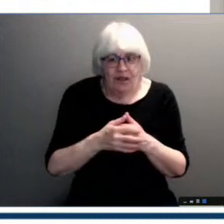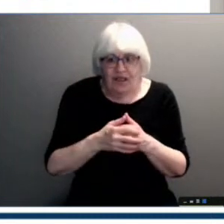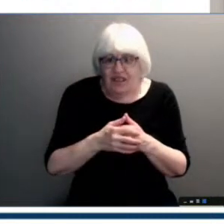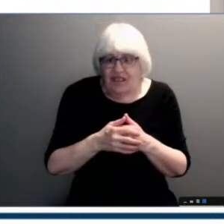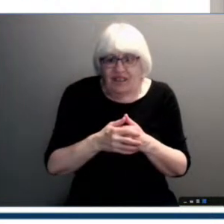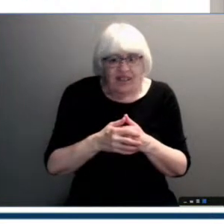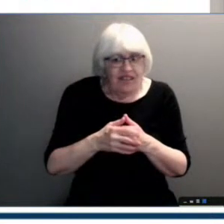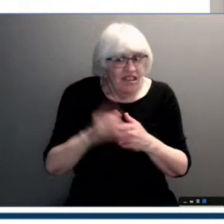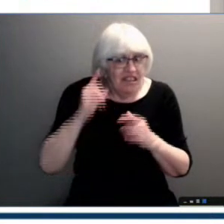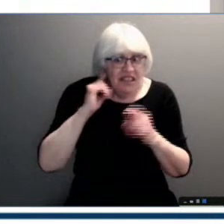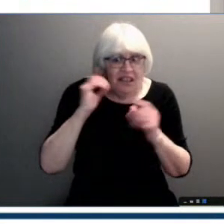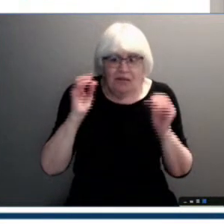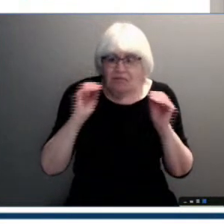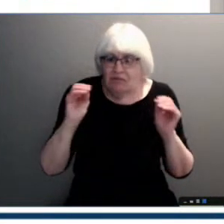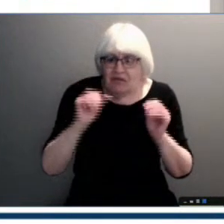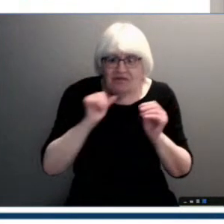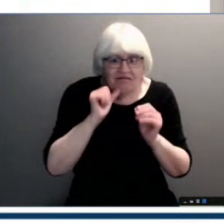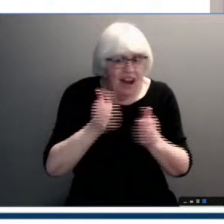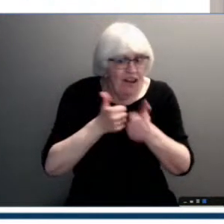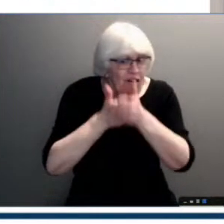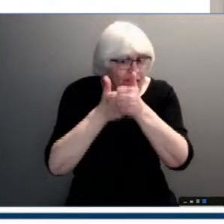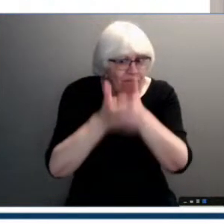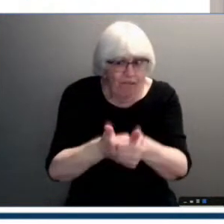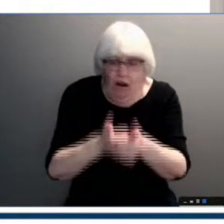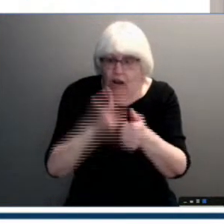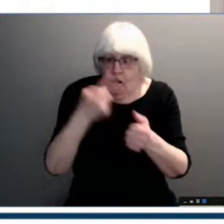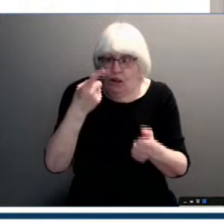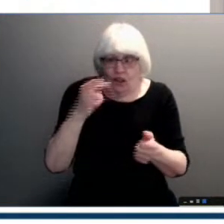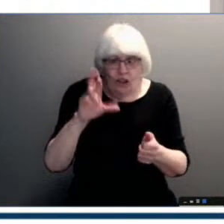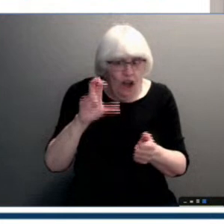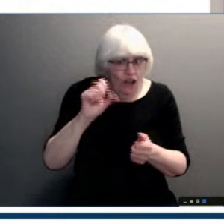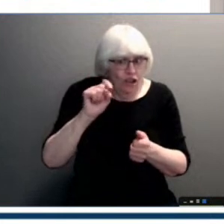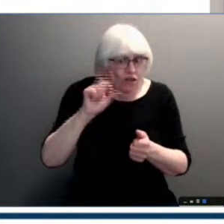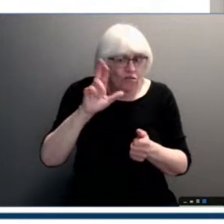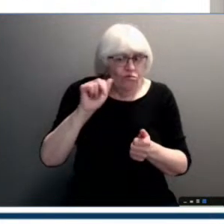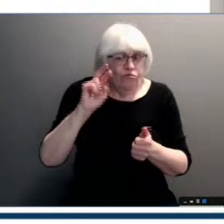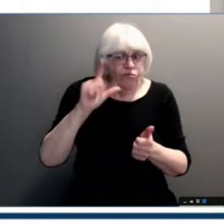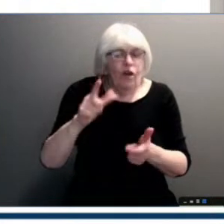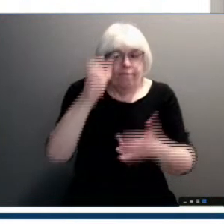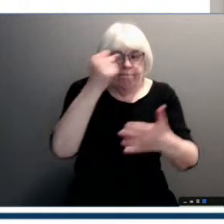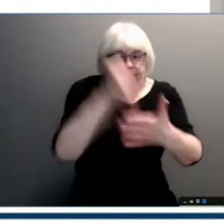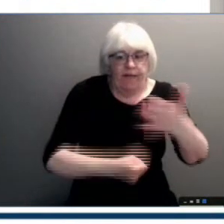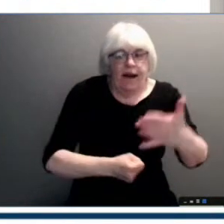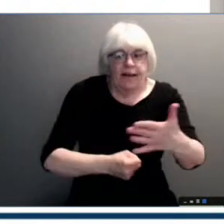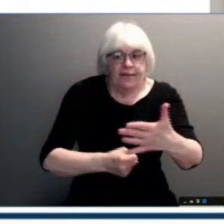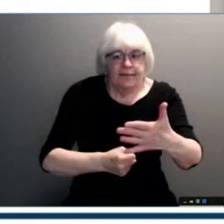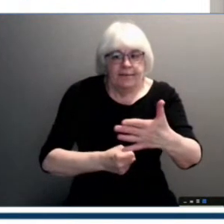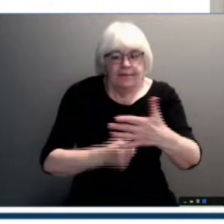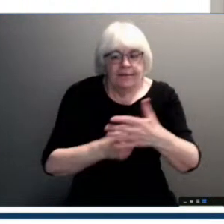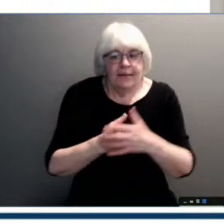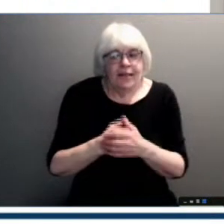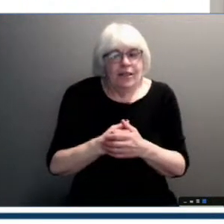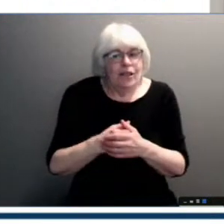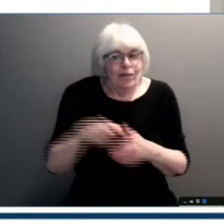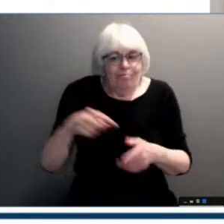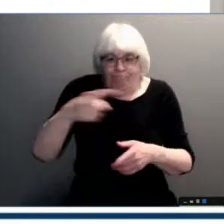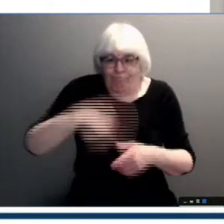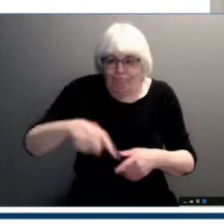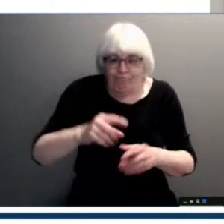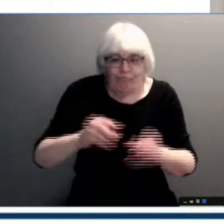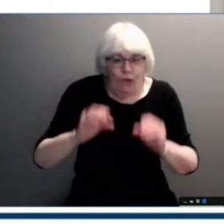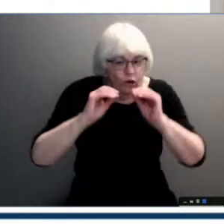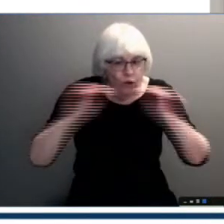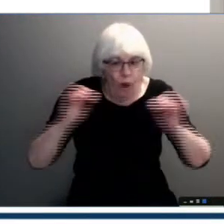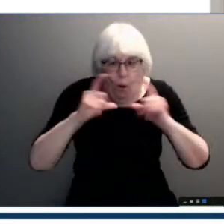Strang's order. The offenses stem from the failure to comply specifically with the masking requirements. So there's a lot going on.